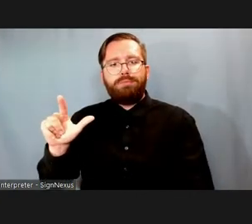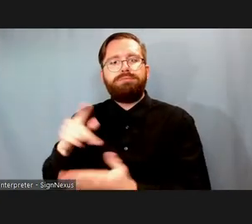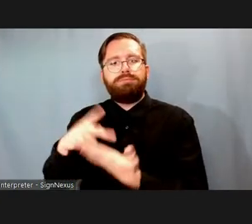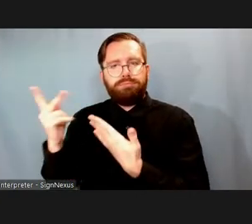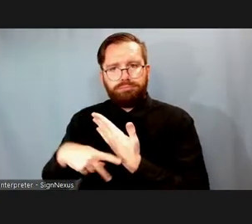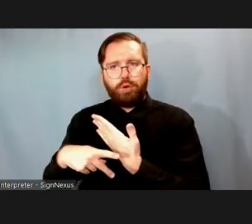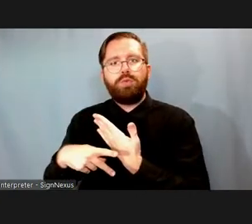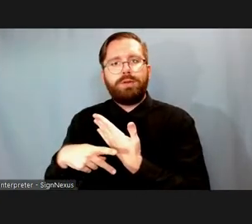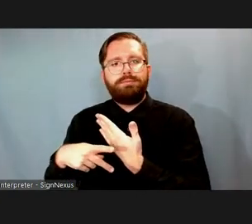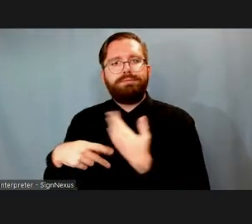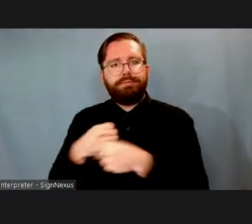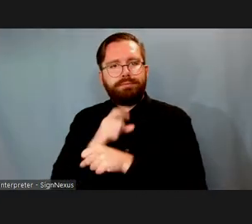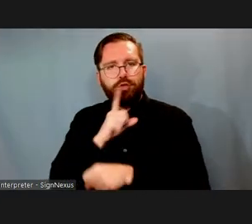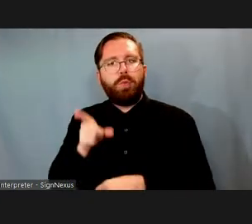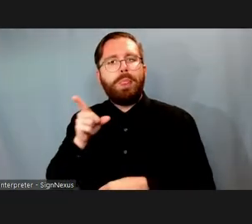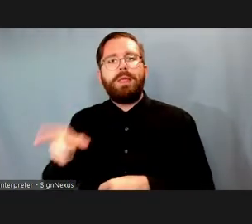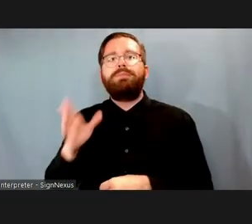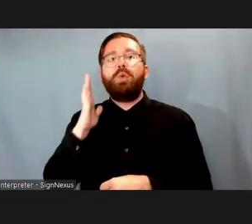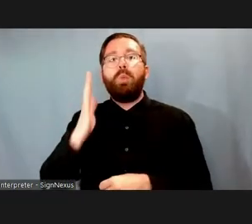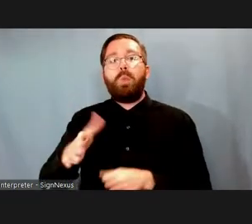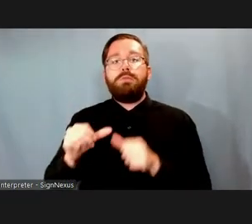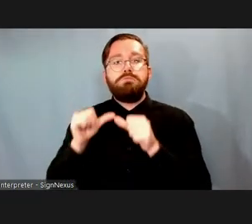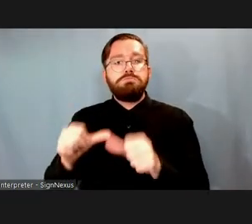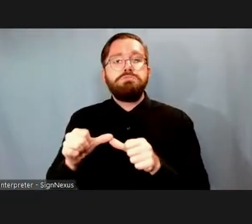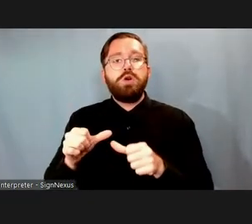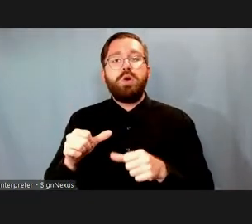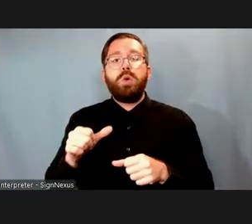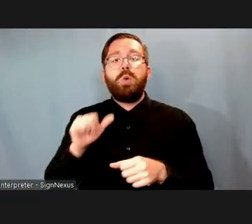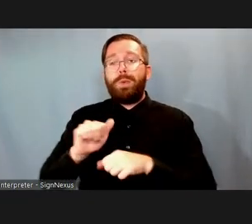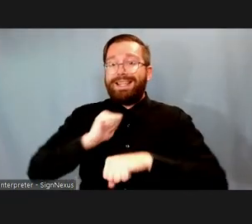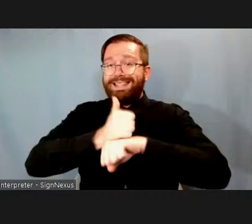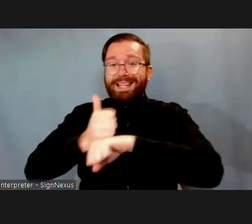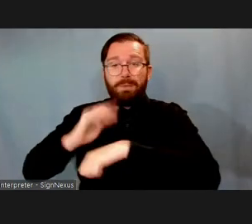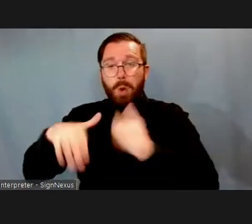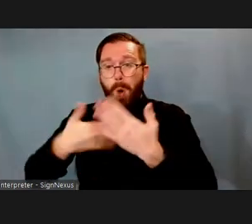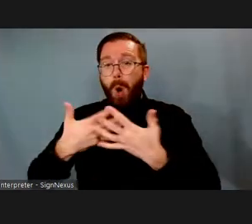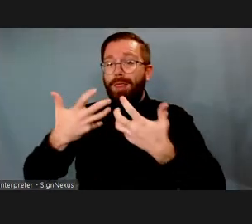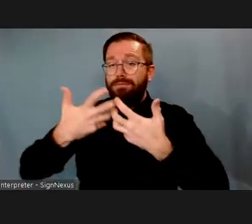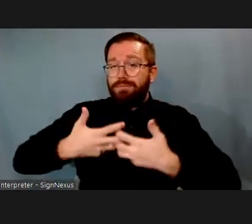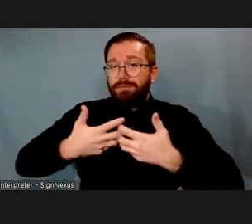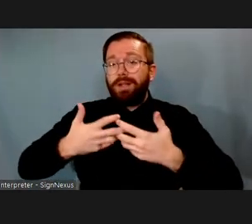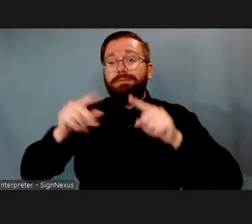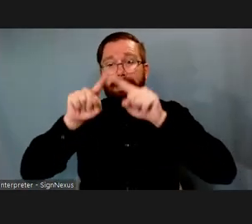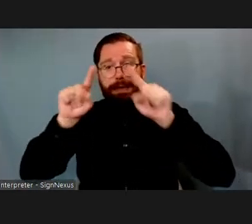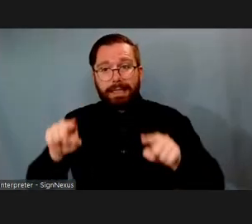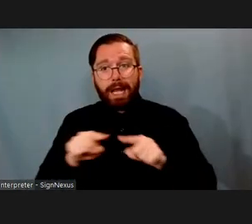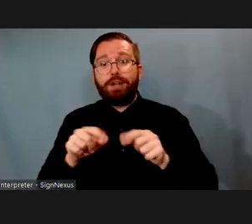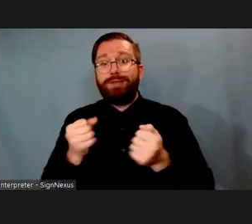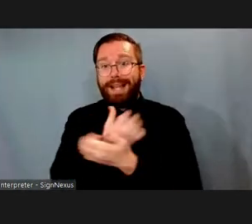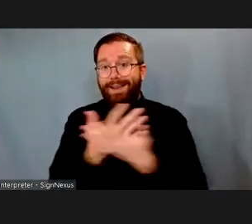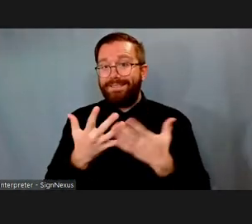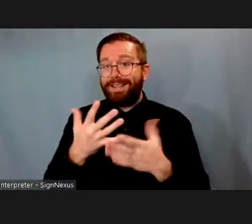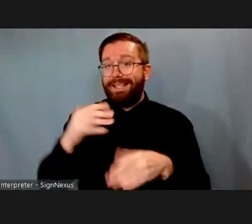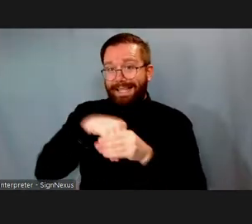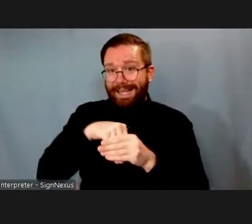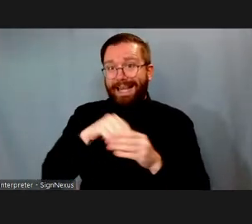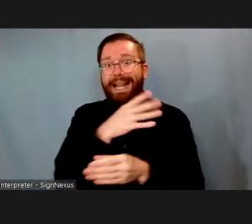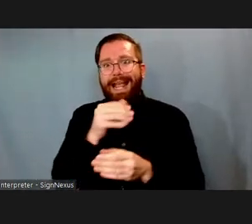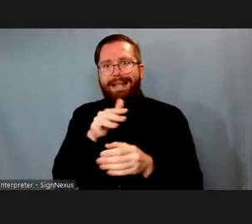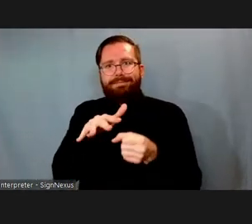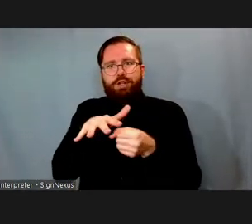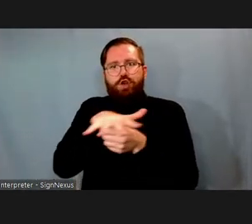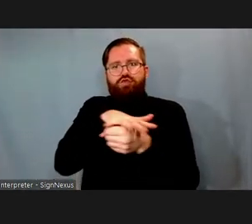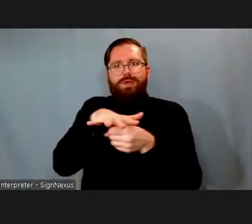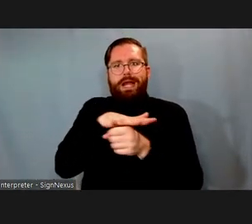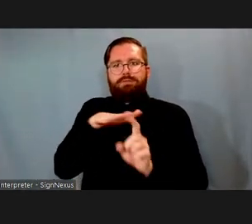business district we install tolling infrastructure and towing system equipment and signage within and near the manhattan central business district and